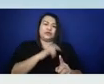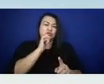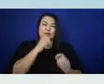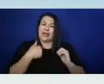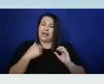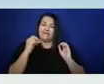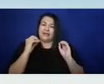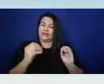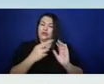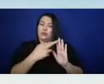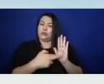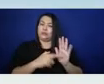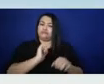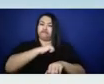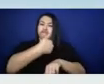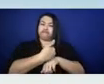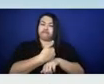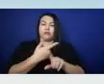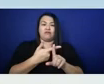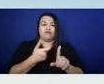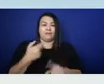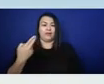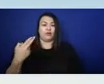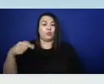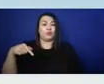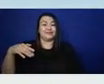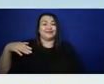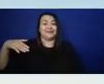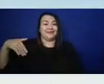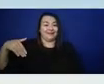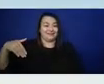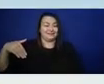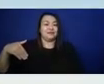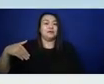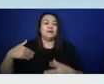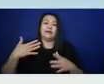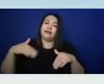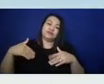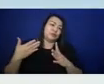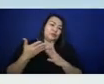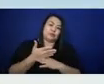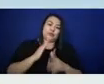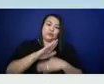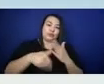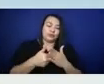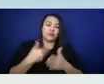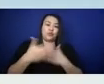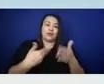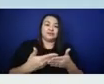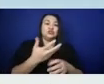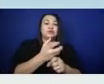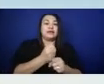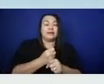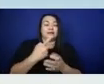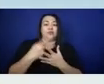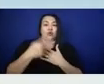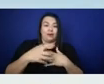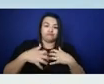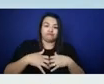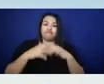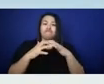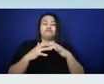and relief. I'm going to break it down into a couple of things. I'll touch briefly on the new American Rescue Plan. However, we